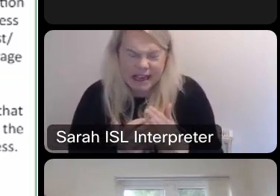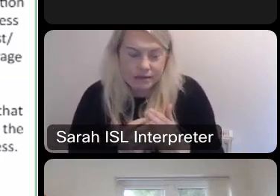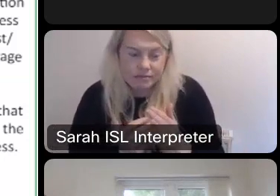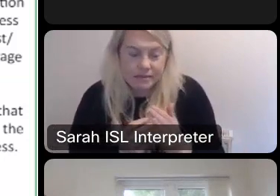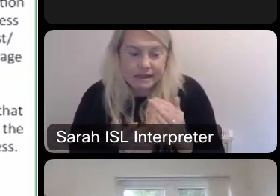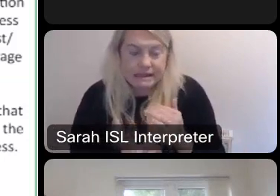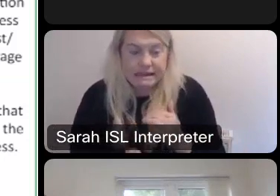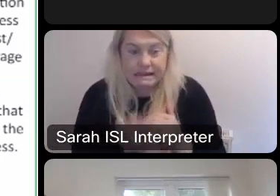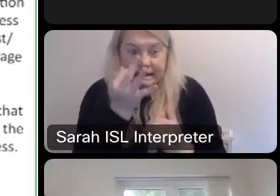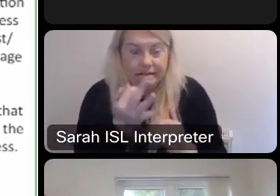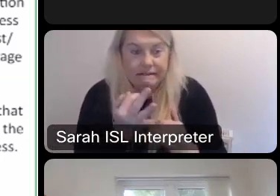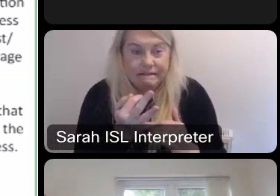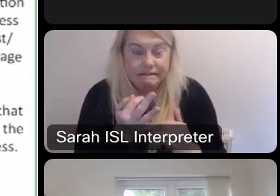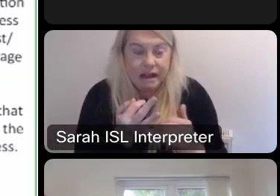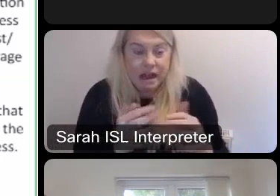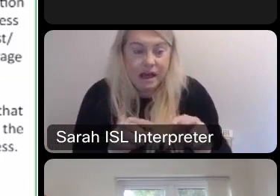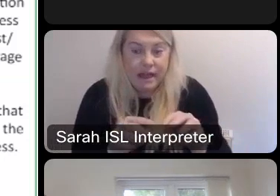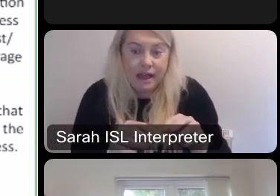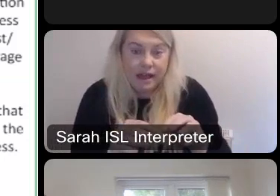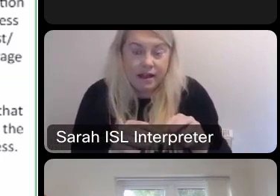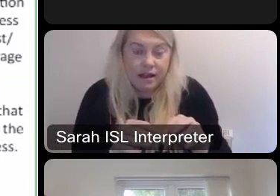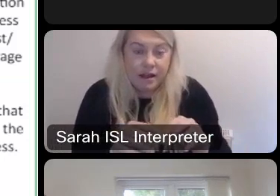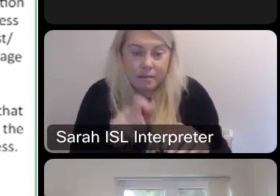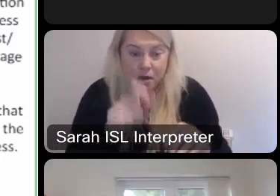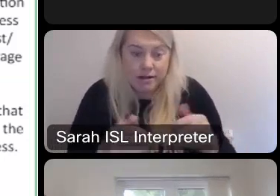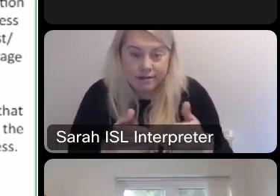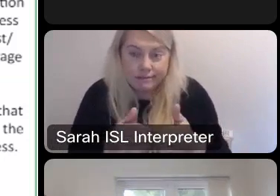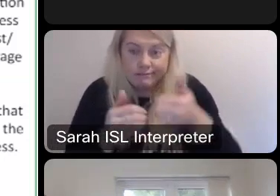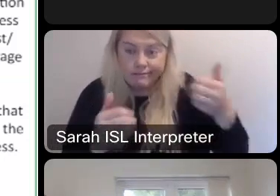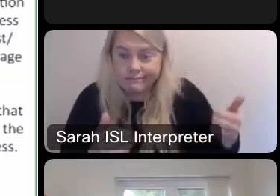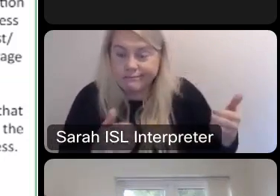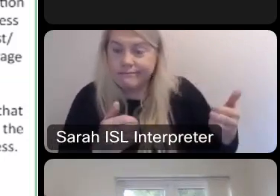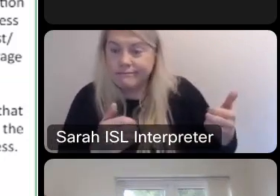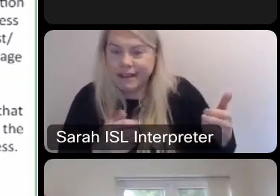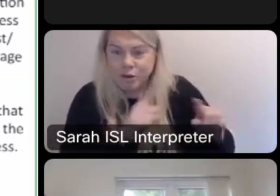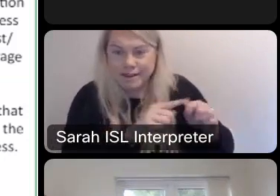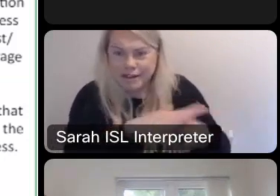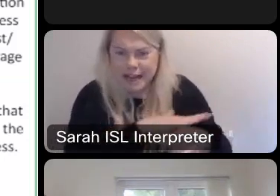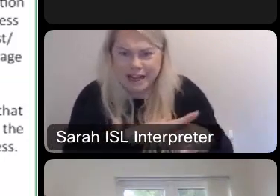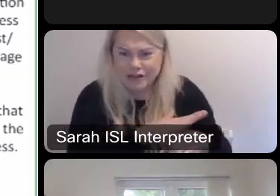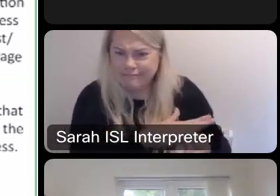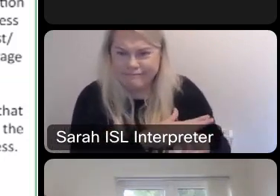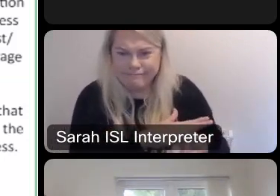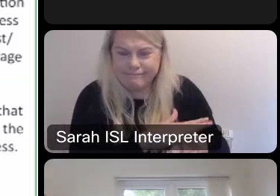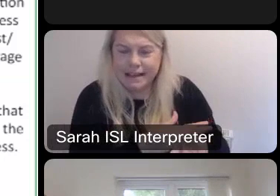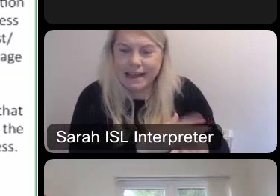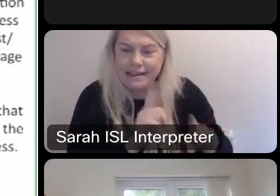work situation. And in other situations, people may just need to not be in the working